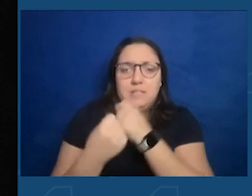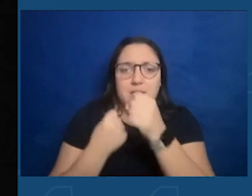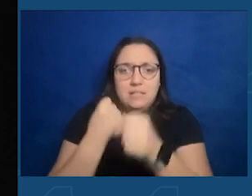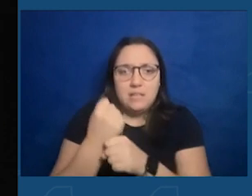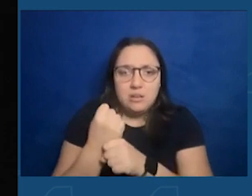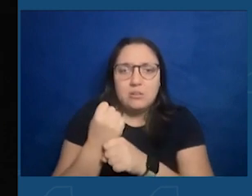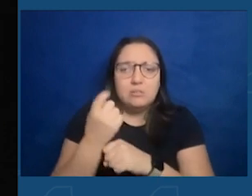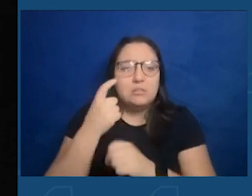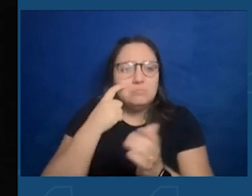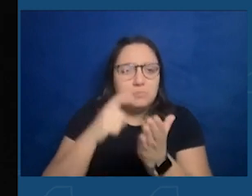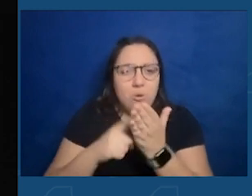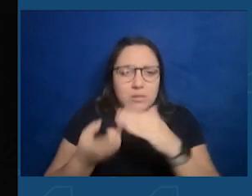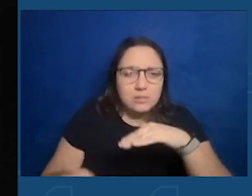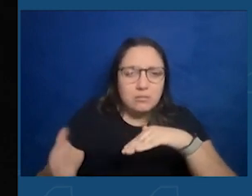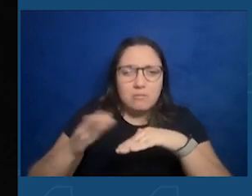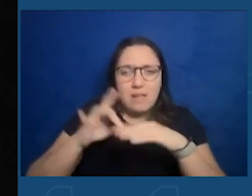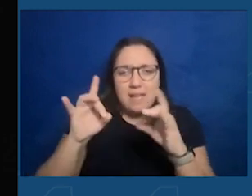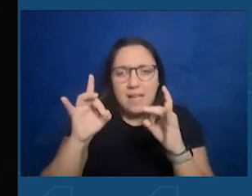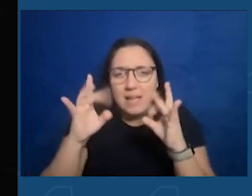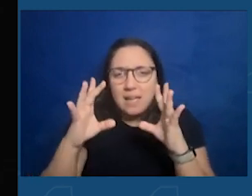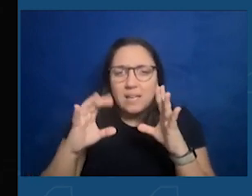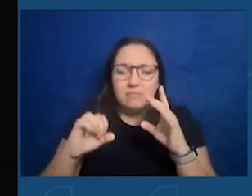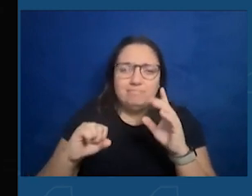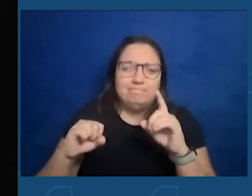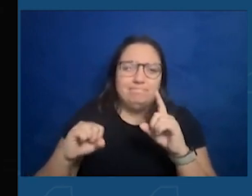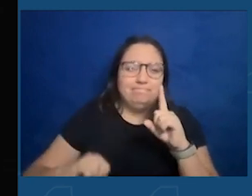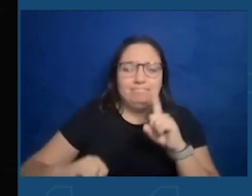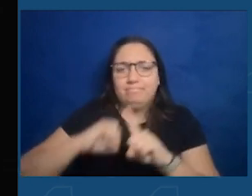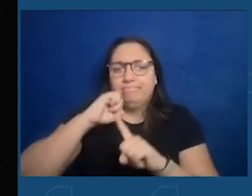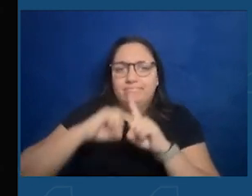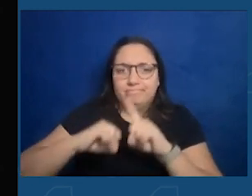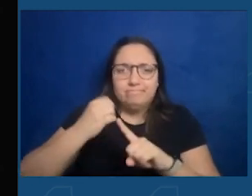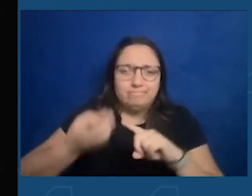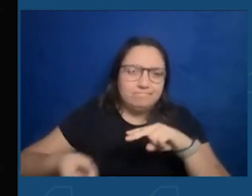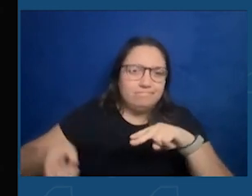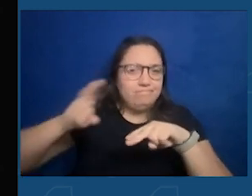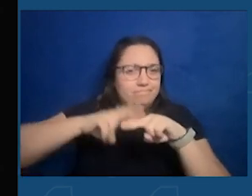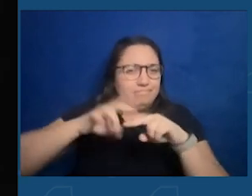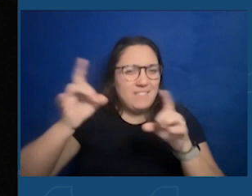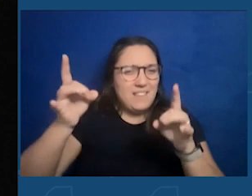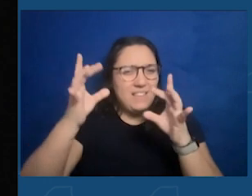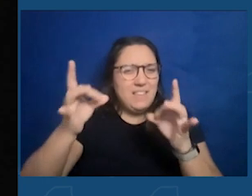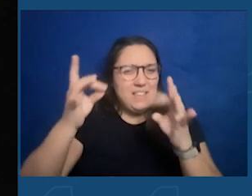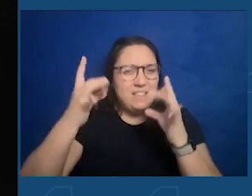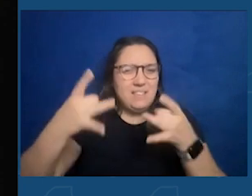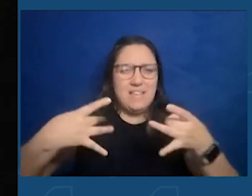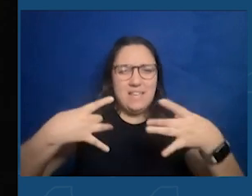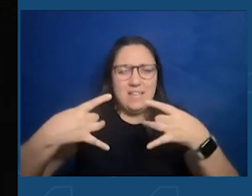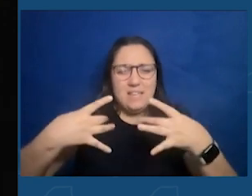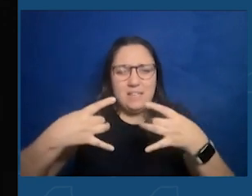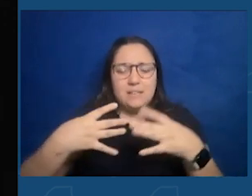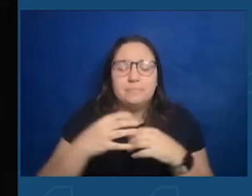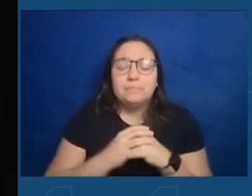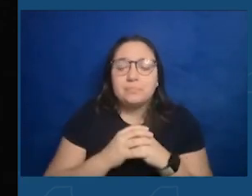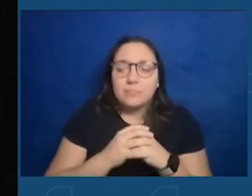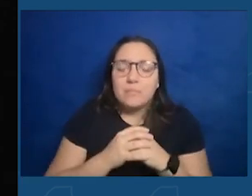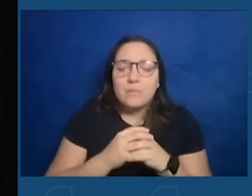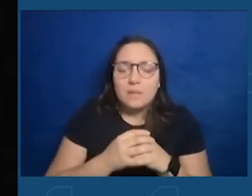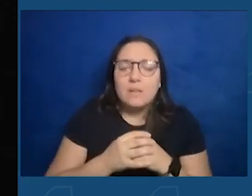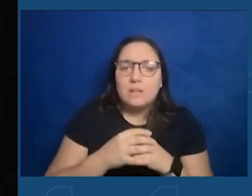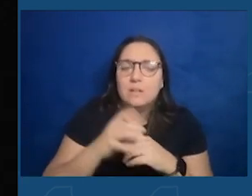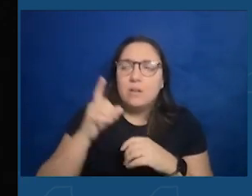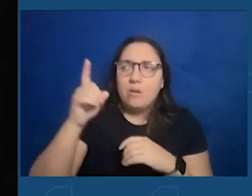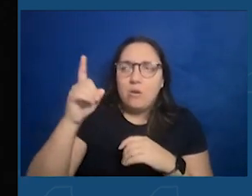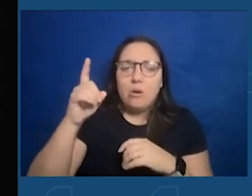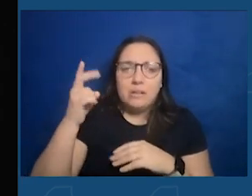in hate and bias against our community. We are grateful for the governor's historic leadership for